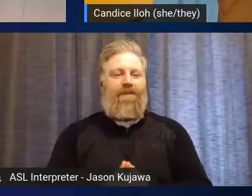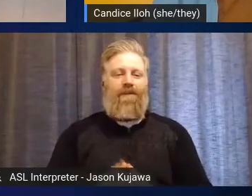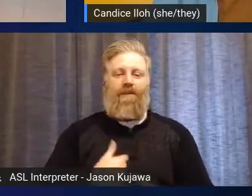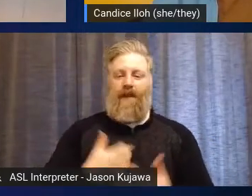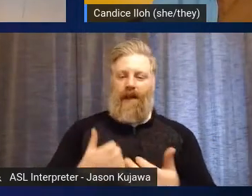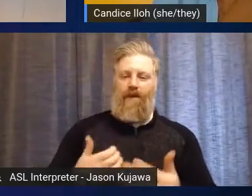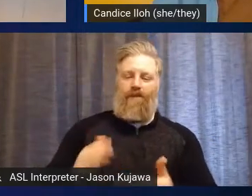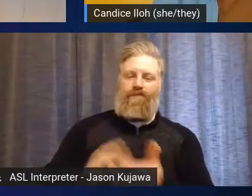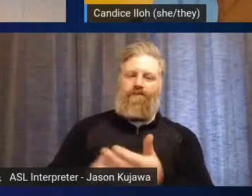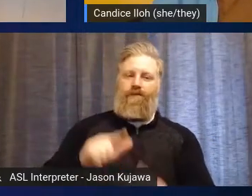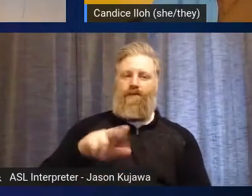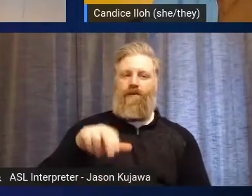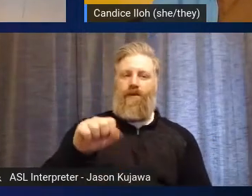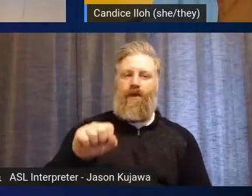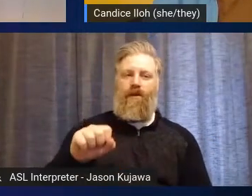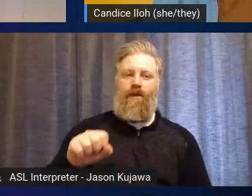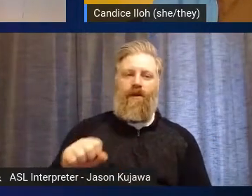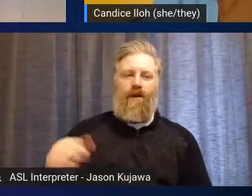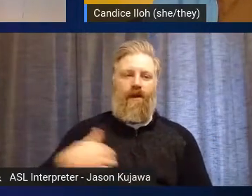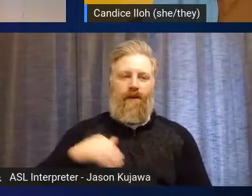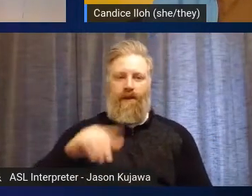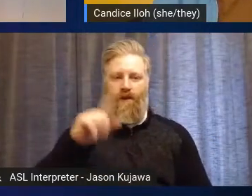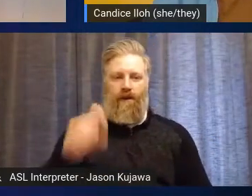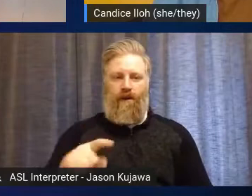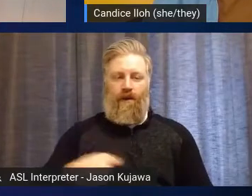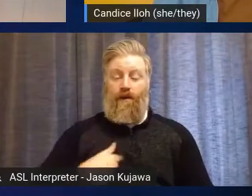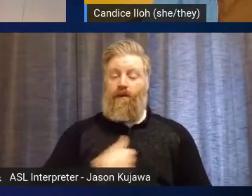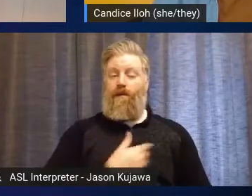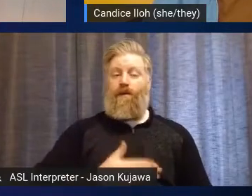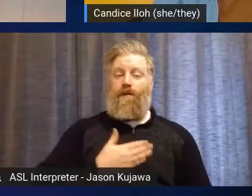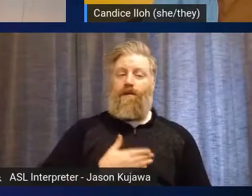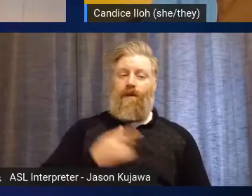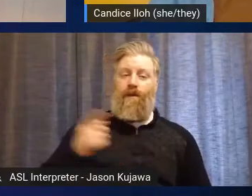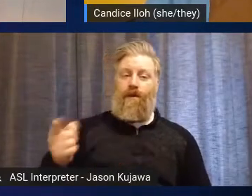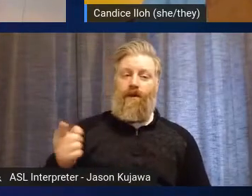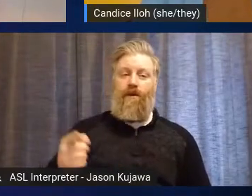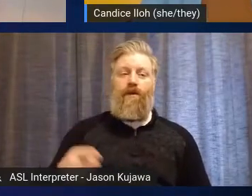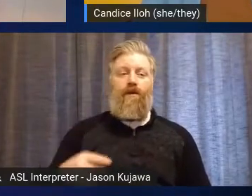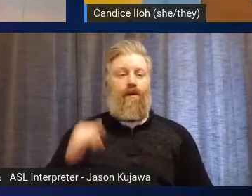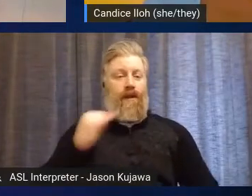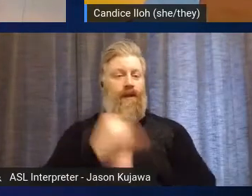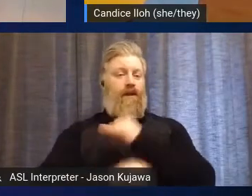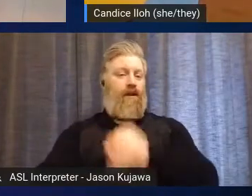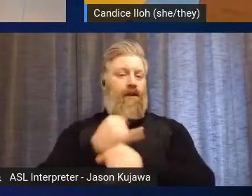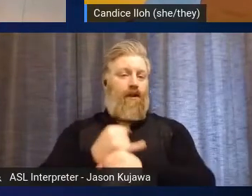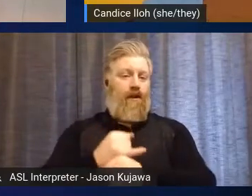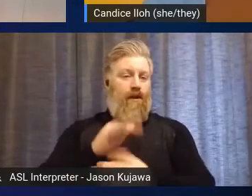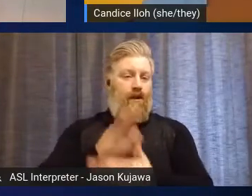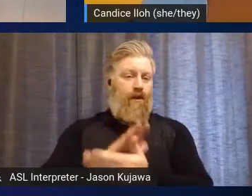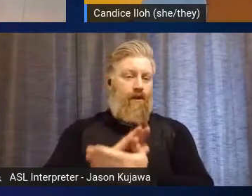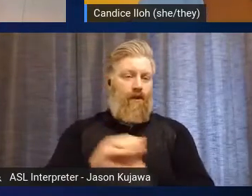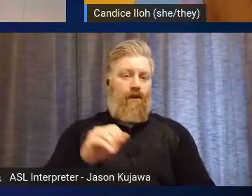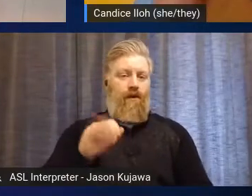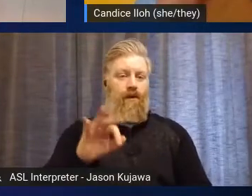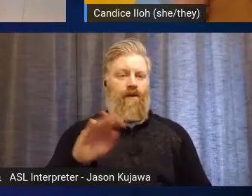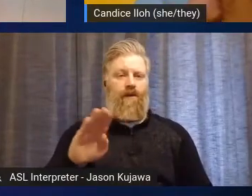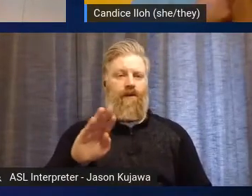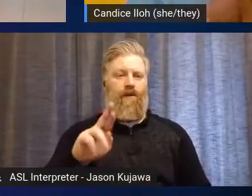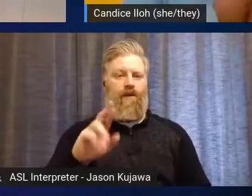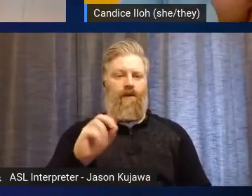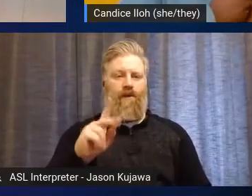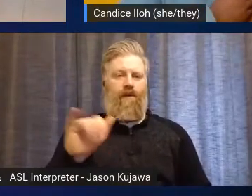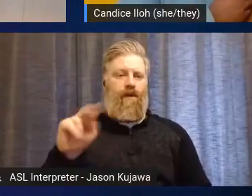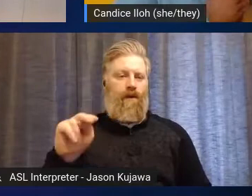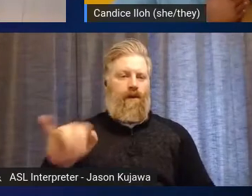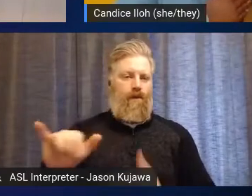is who asked that question to get us jumped off. Lucas, we appreciate you. Lucas, the International School of Brooklyn. Shout out to Brooklyn, New